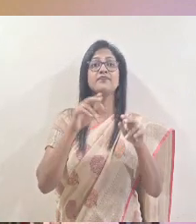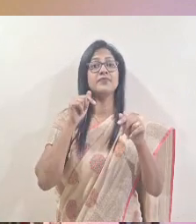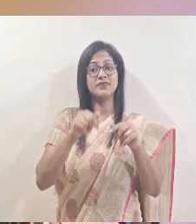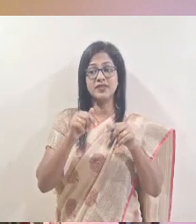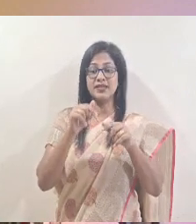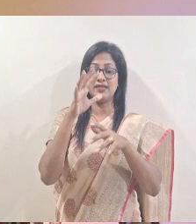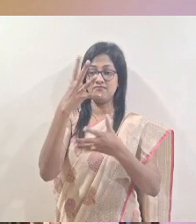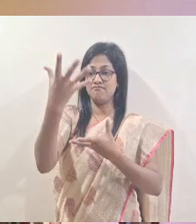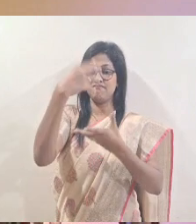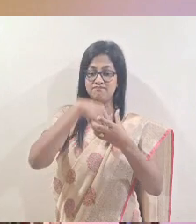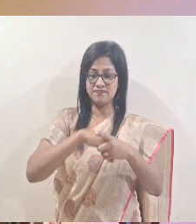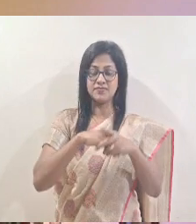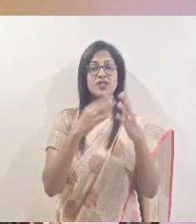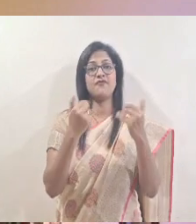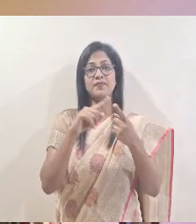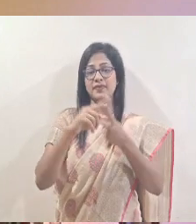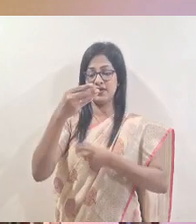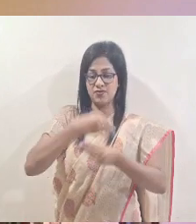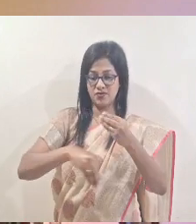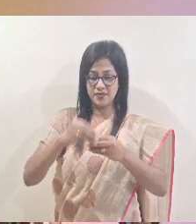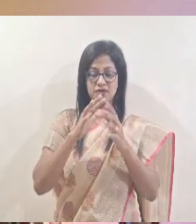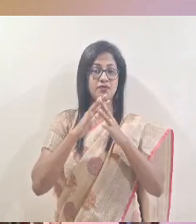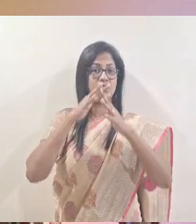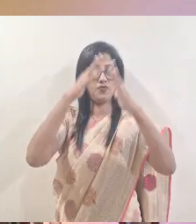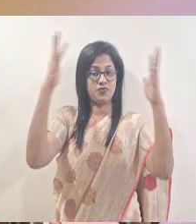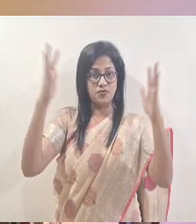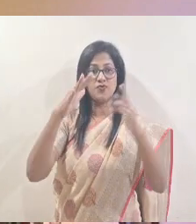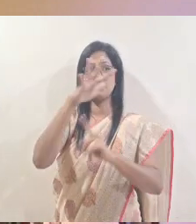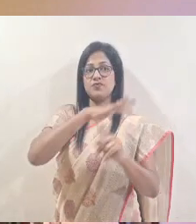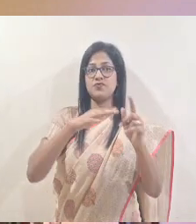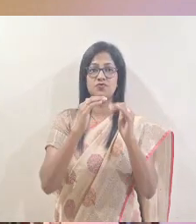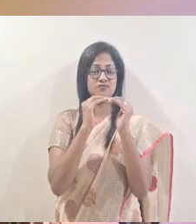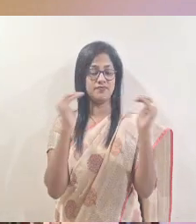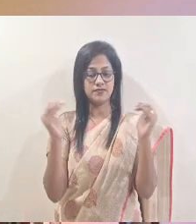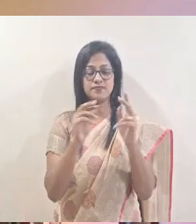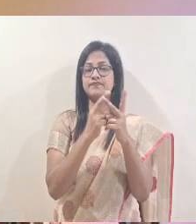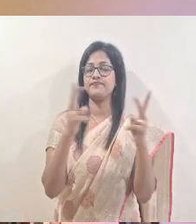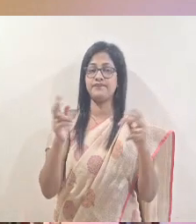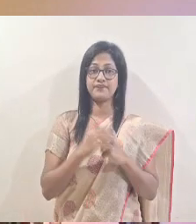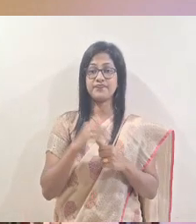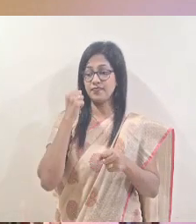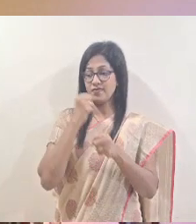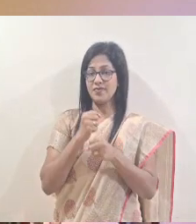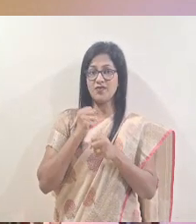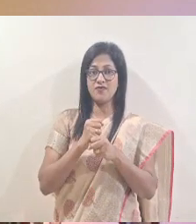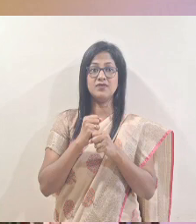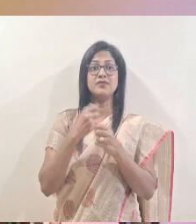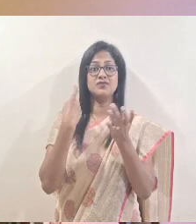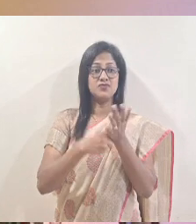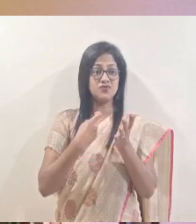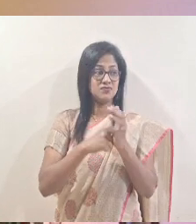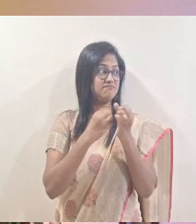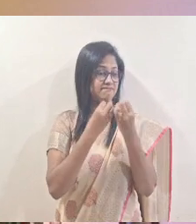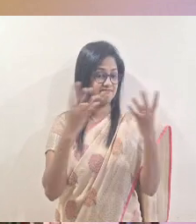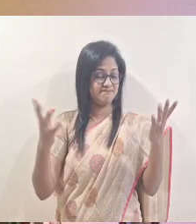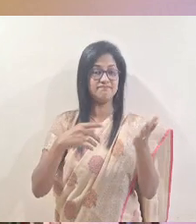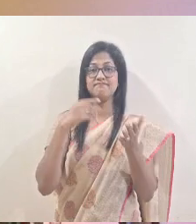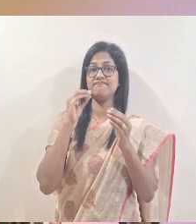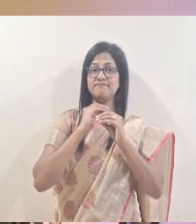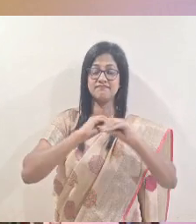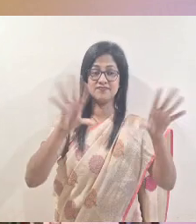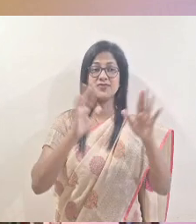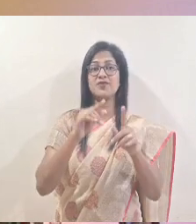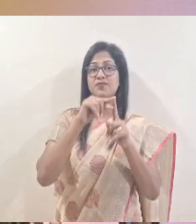full participation in society, economic growth, social equity, etc. The government has enacted various rules and policies